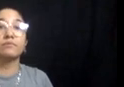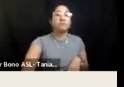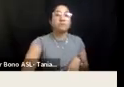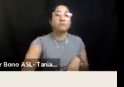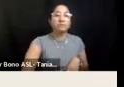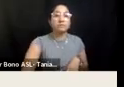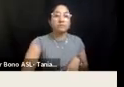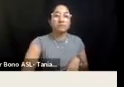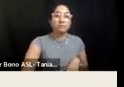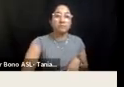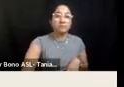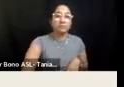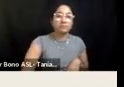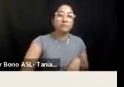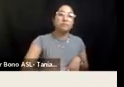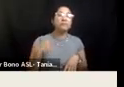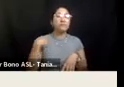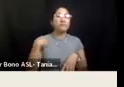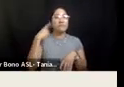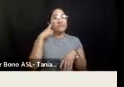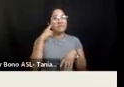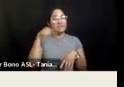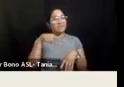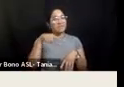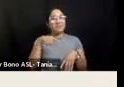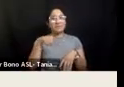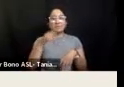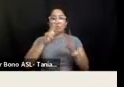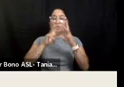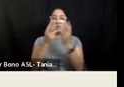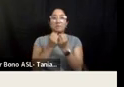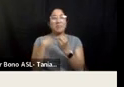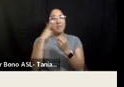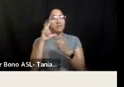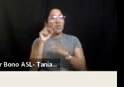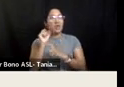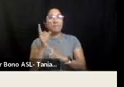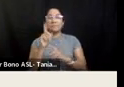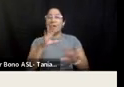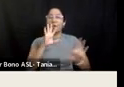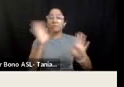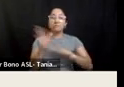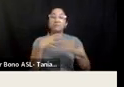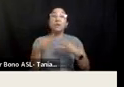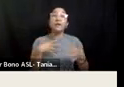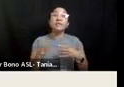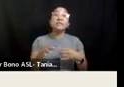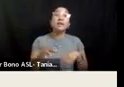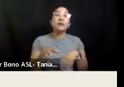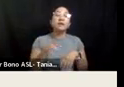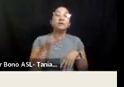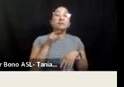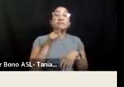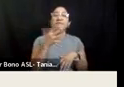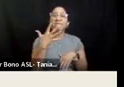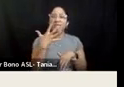minutes. I don't know why it's so much longer this time. I'm rambling, I guess. Take some time to write 5 to 7 sentences of what the play could be,